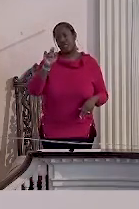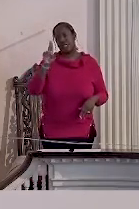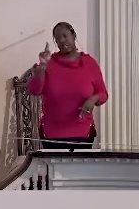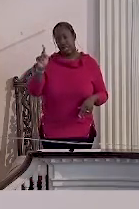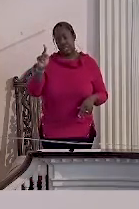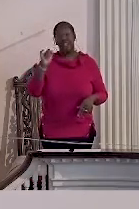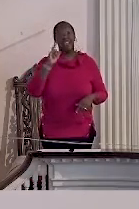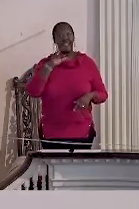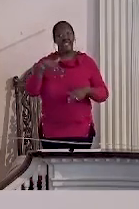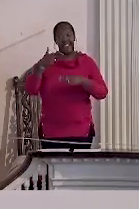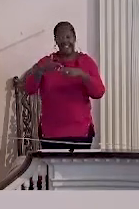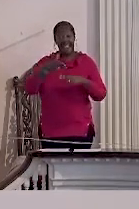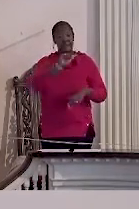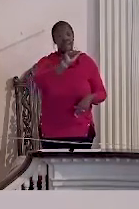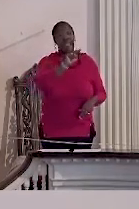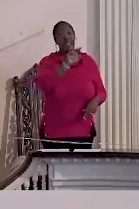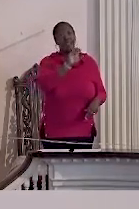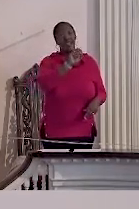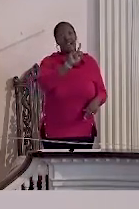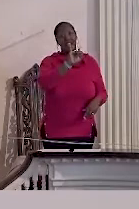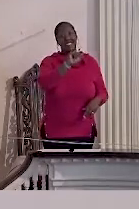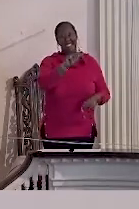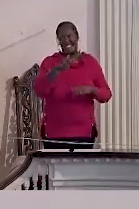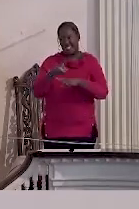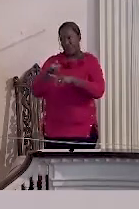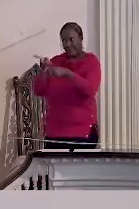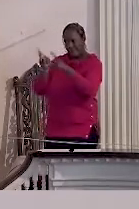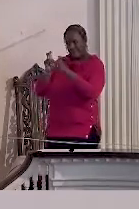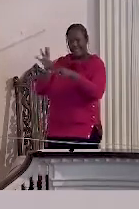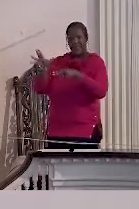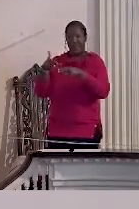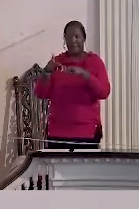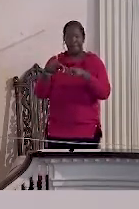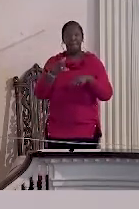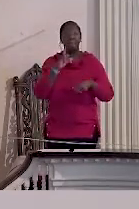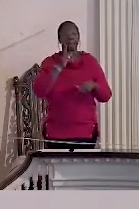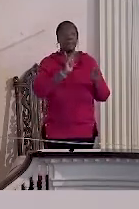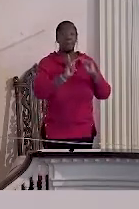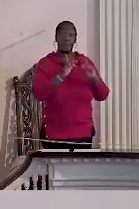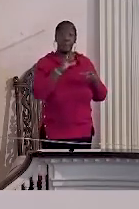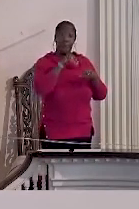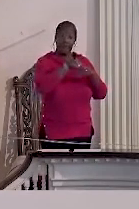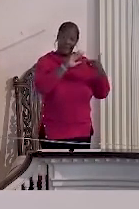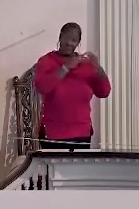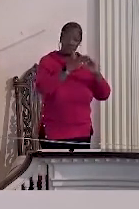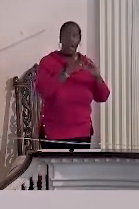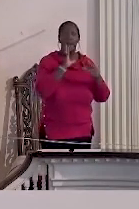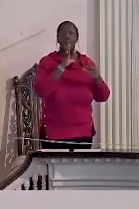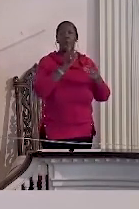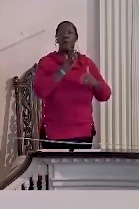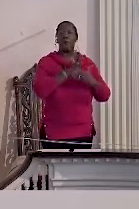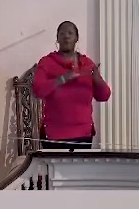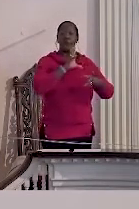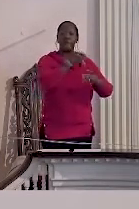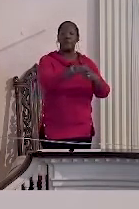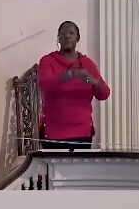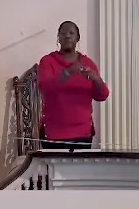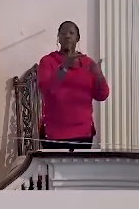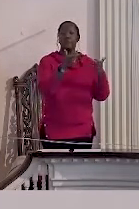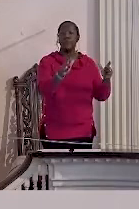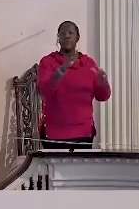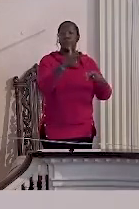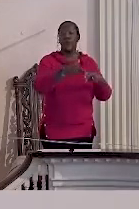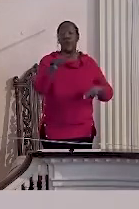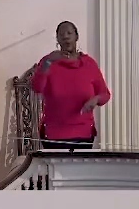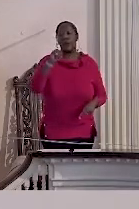name Anacostia is derived. The residents were a part of the Piscataway group of tribes that are present